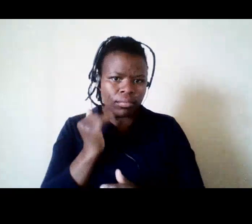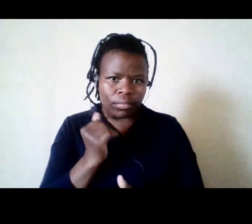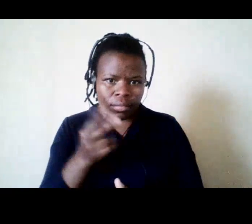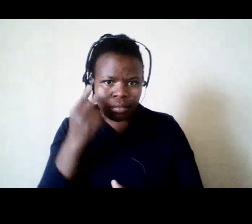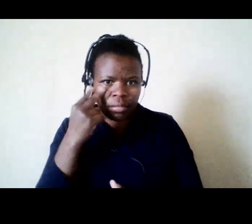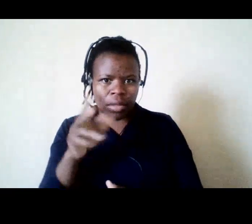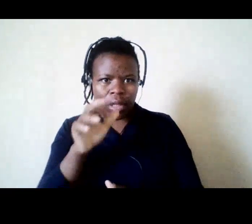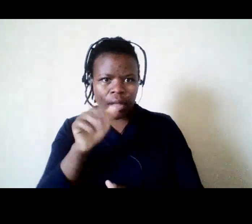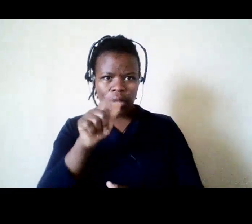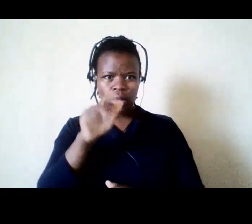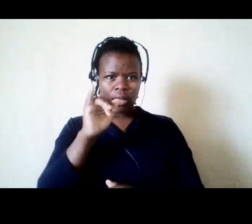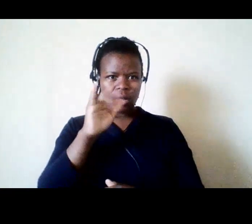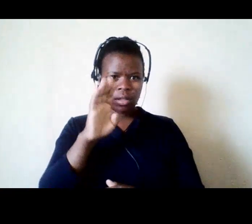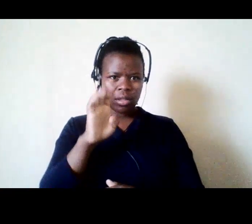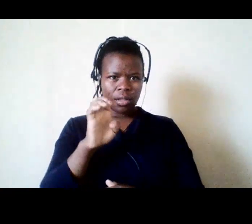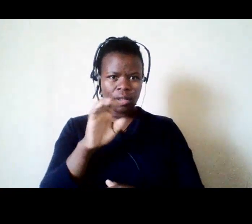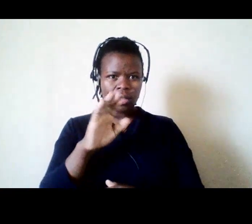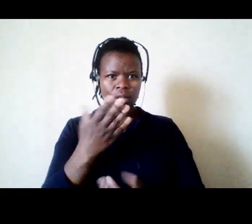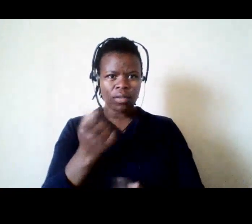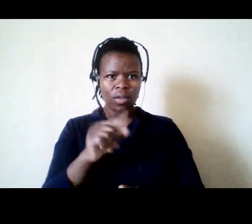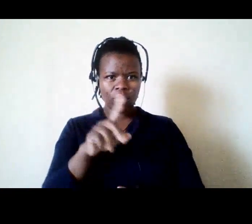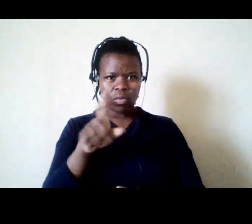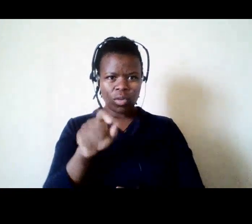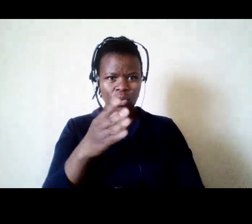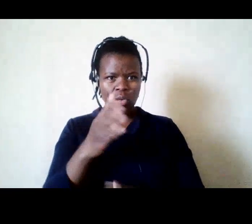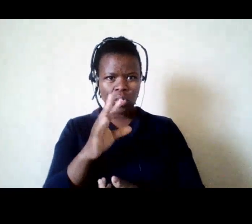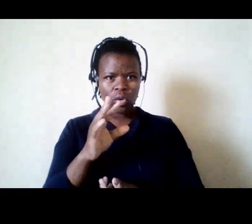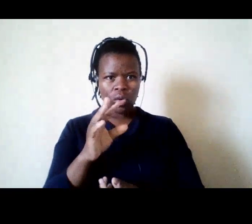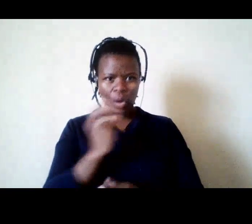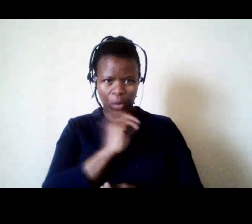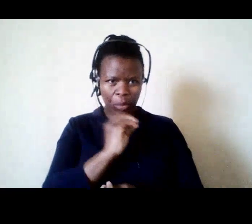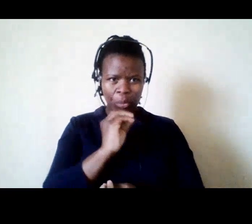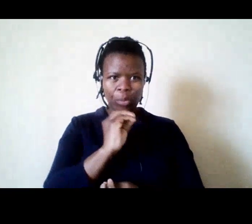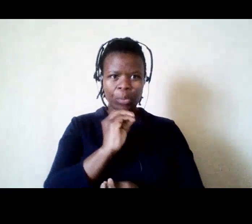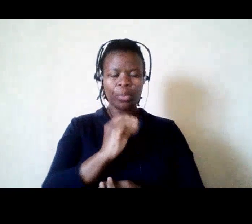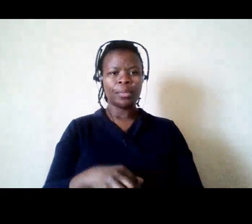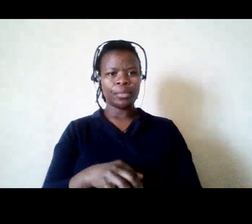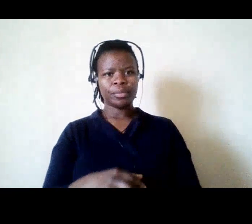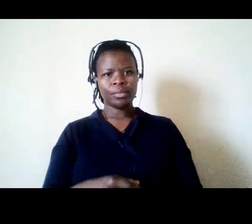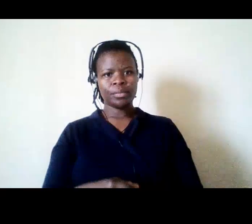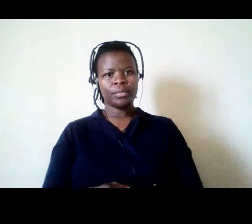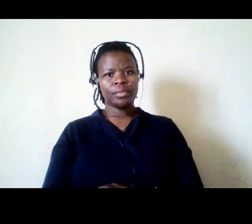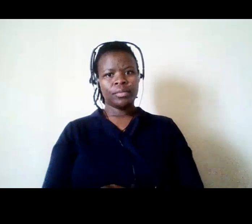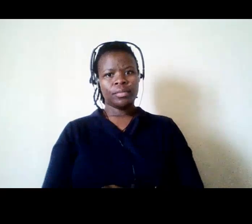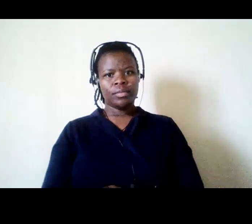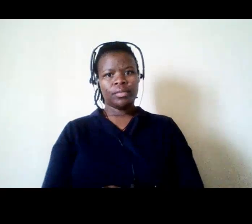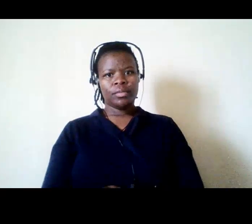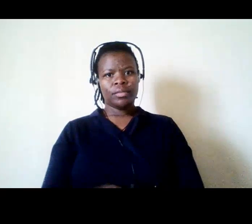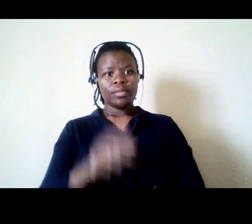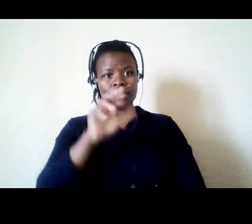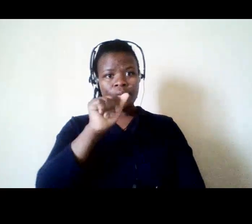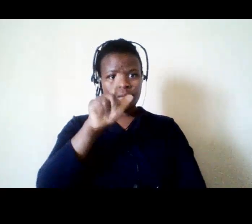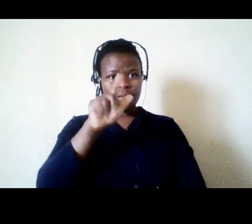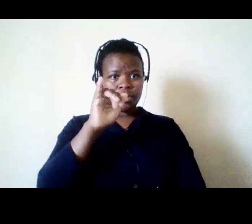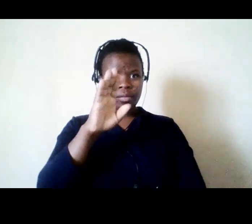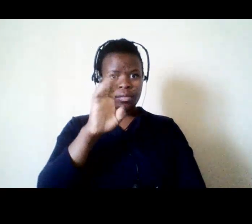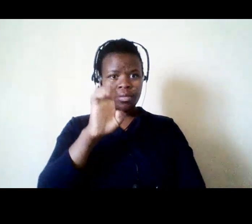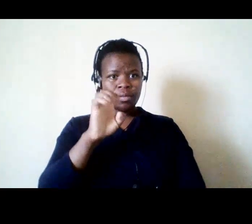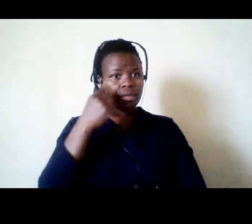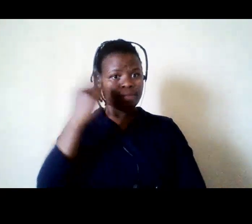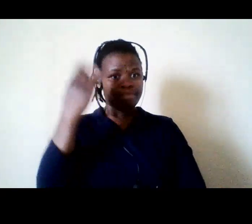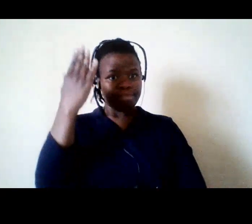question is a new question or is with this one. If it's a new question, I'll put in my comment. Alice, I saw your hand up. Is it a